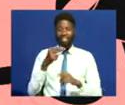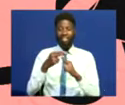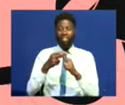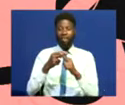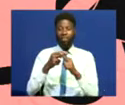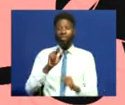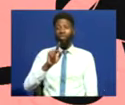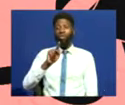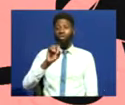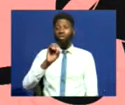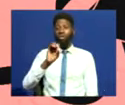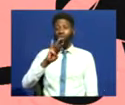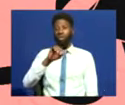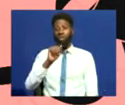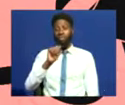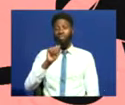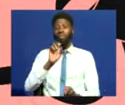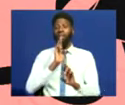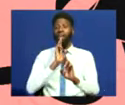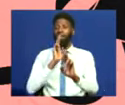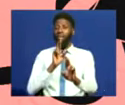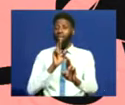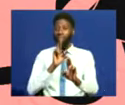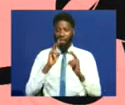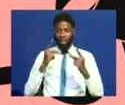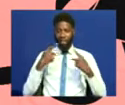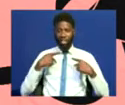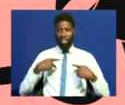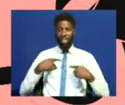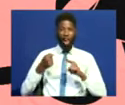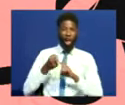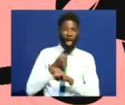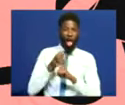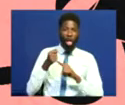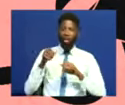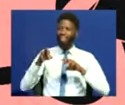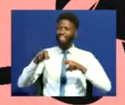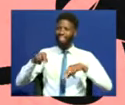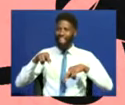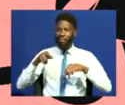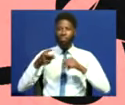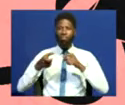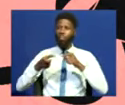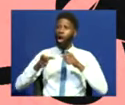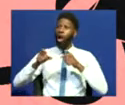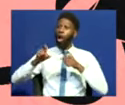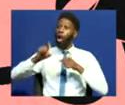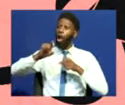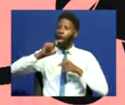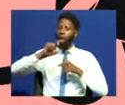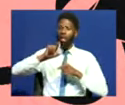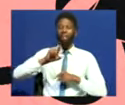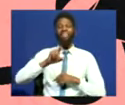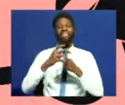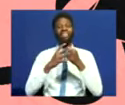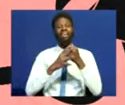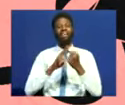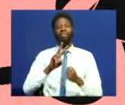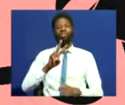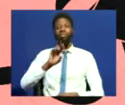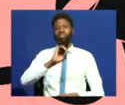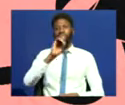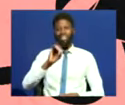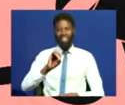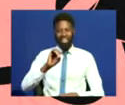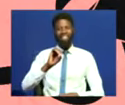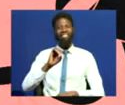of gender-based violence, such as physical assault and defilement, had increased by 92% during the quarantine. This was the highest